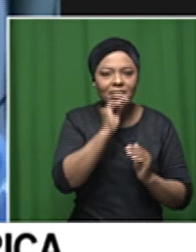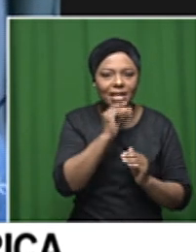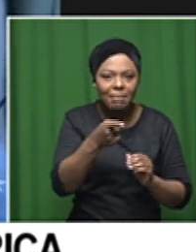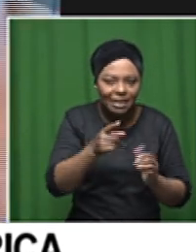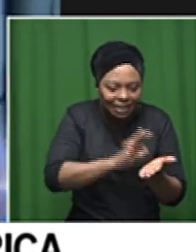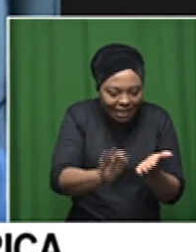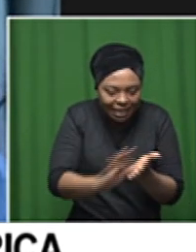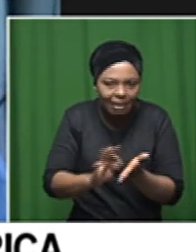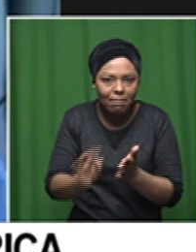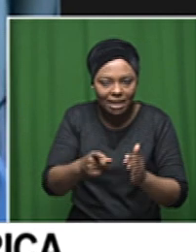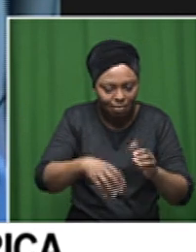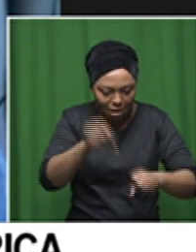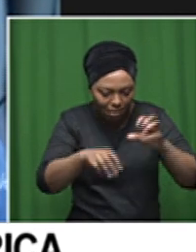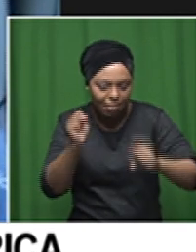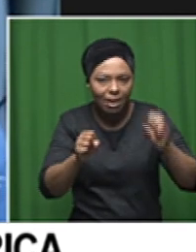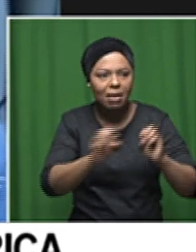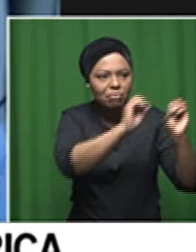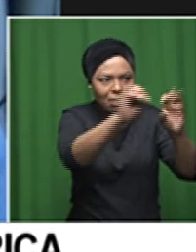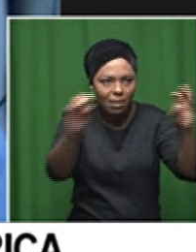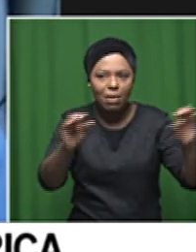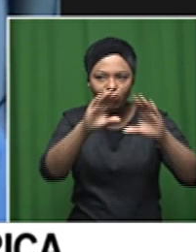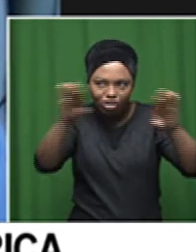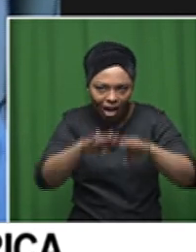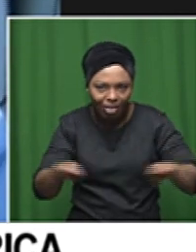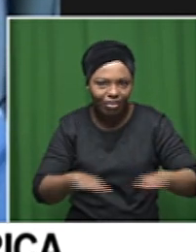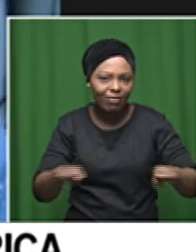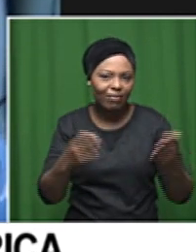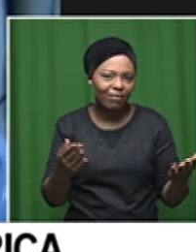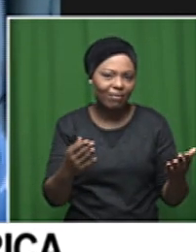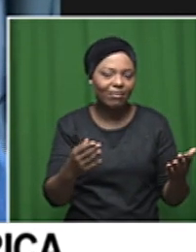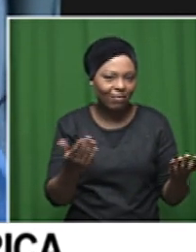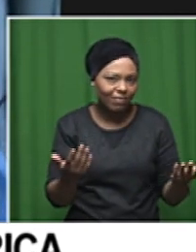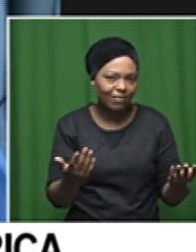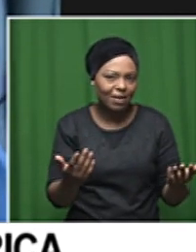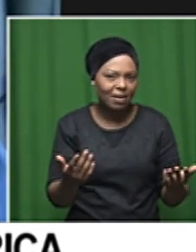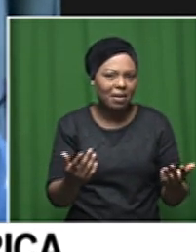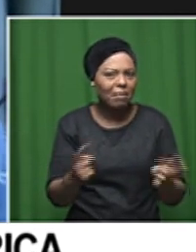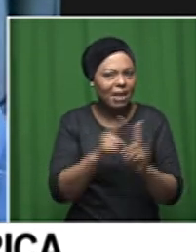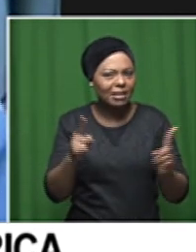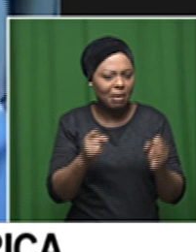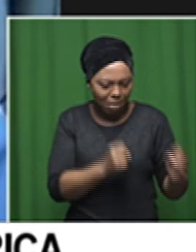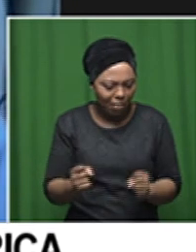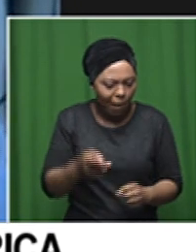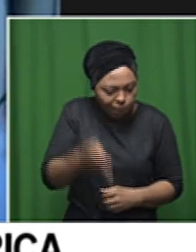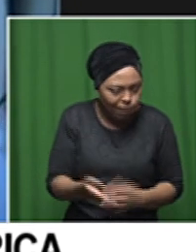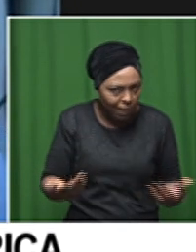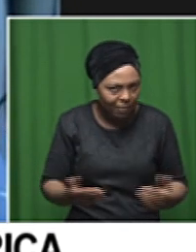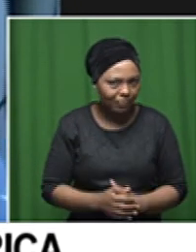to clinics in Zerast. And they were still in a hospital. I asked them, now the